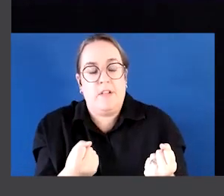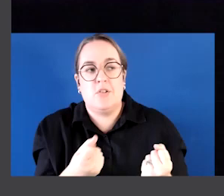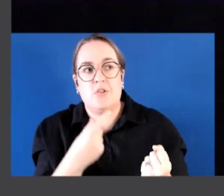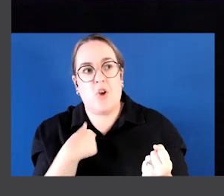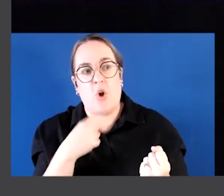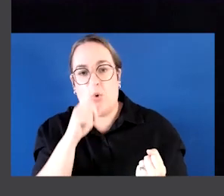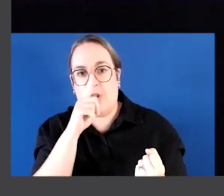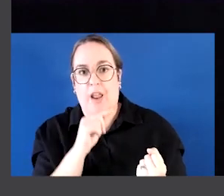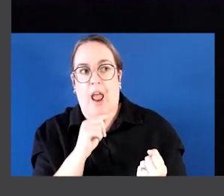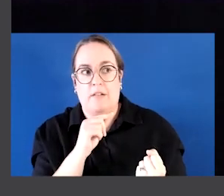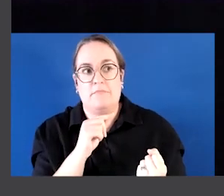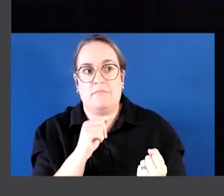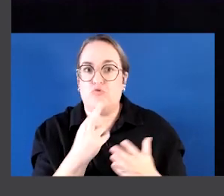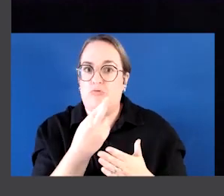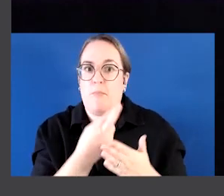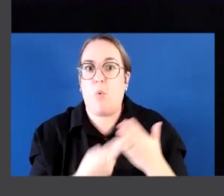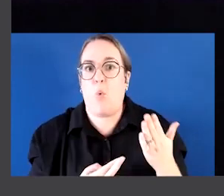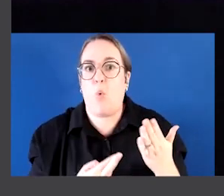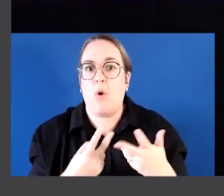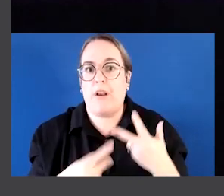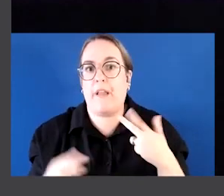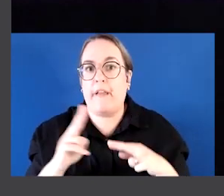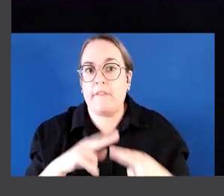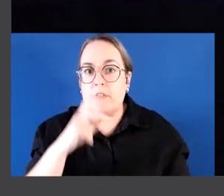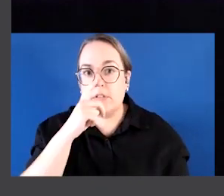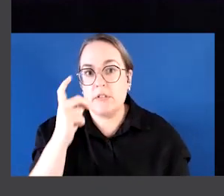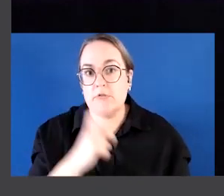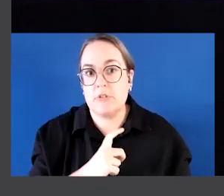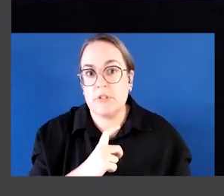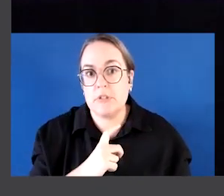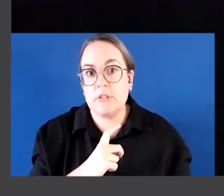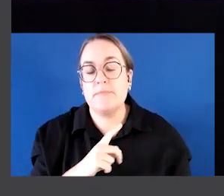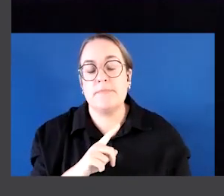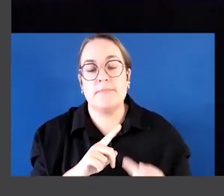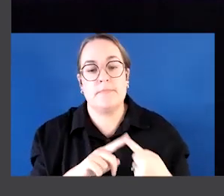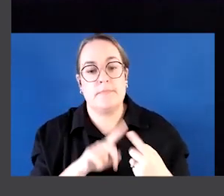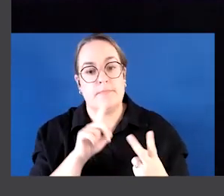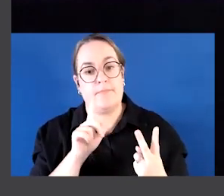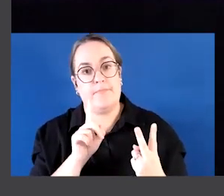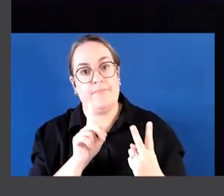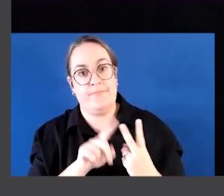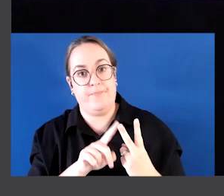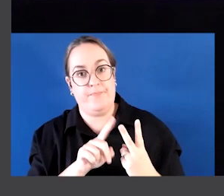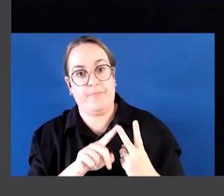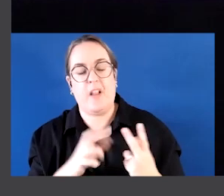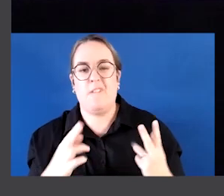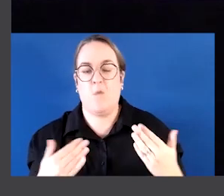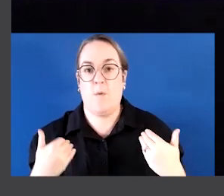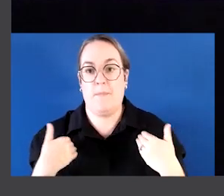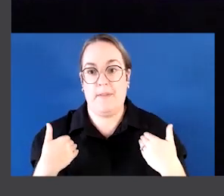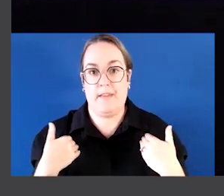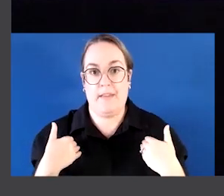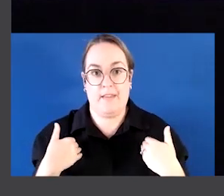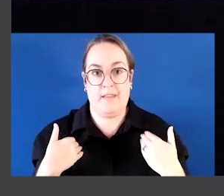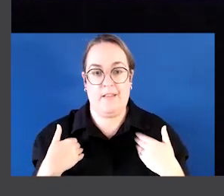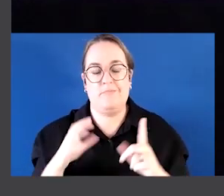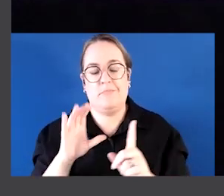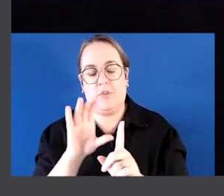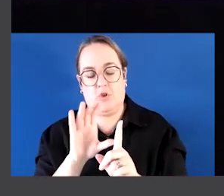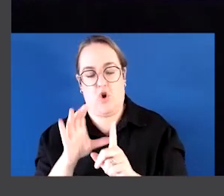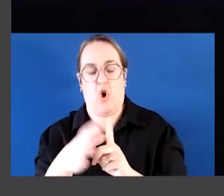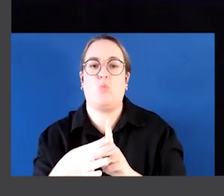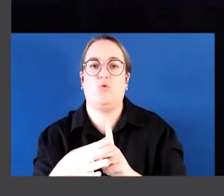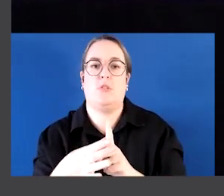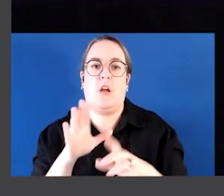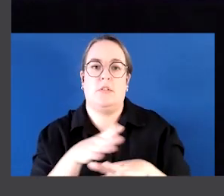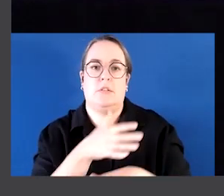provide that anonymous reporting. Because concerns are taken seriously. Thank you. For me, and we've mentioned it many times already